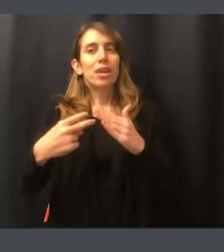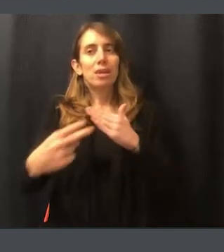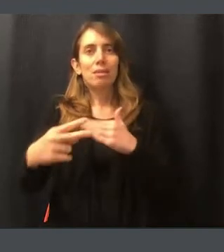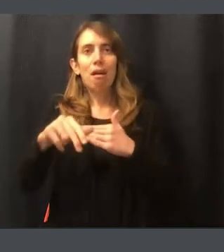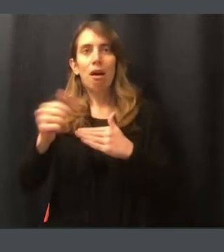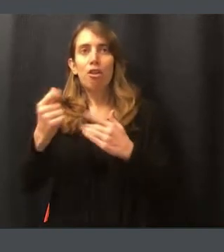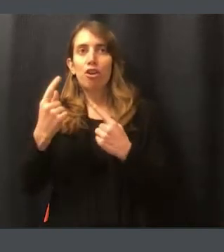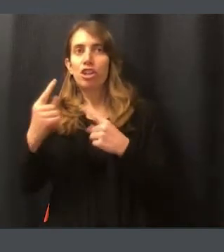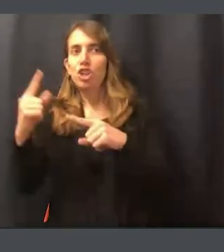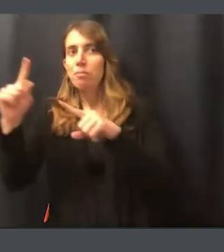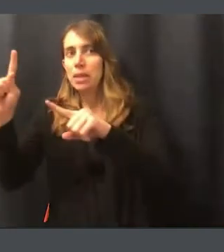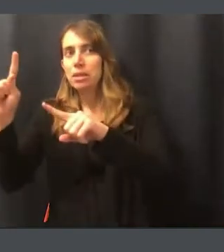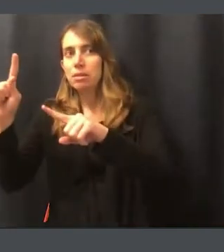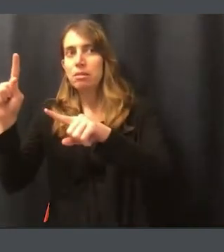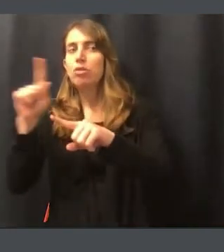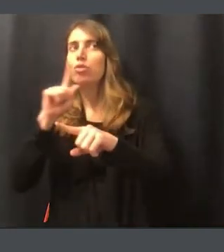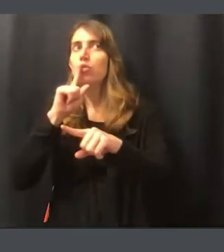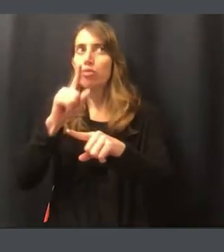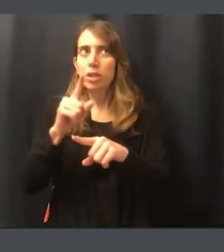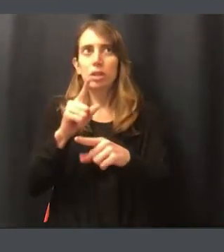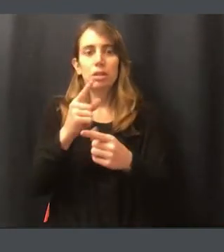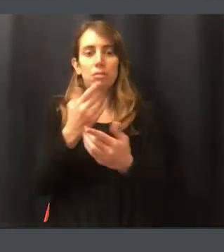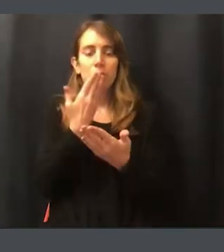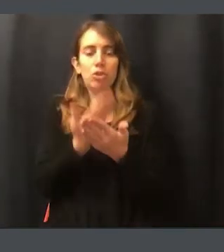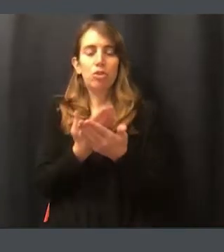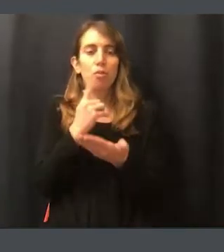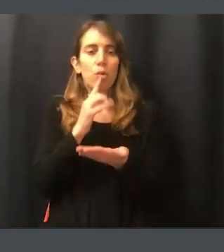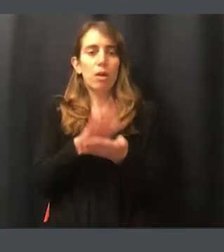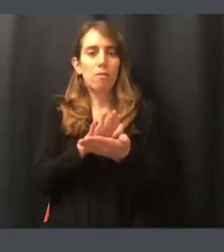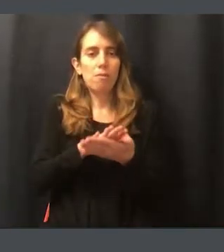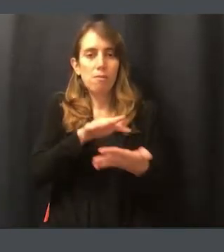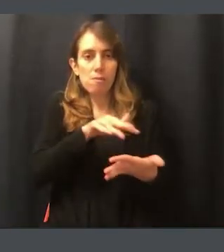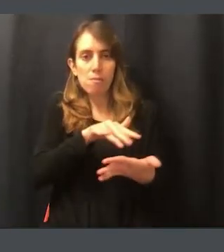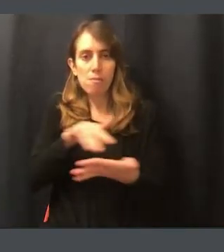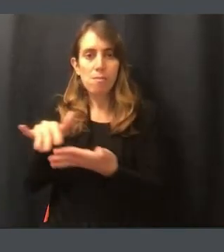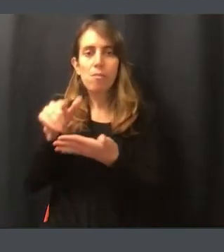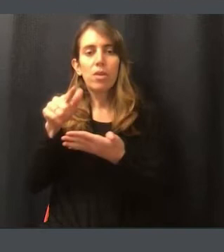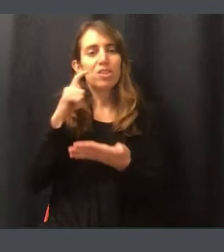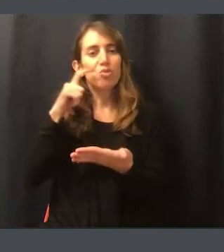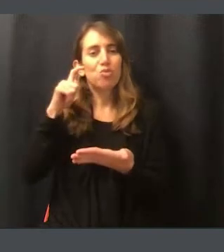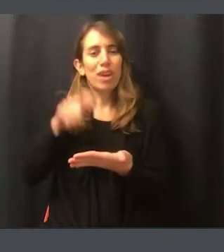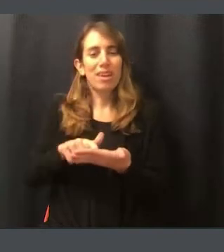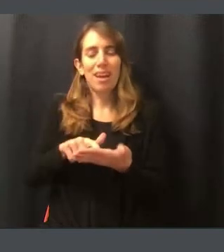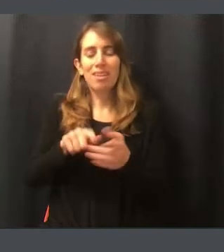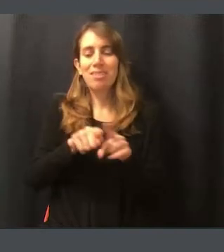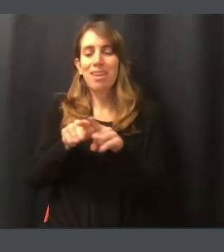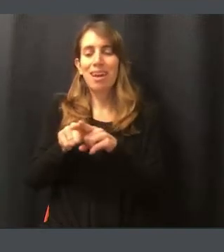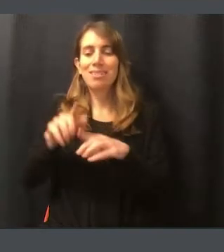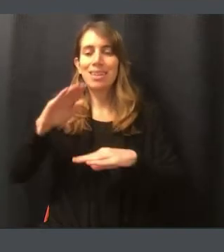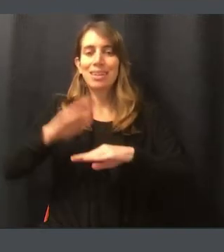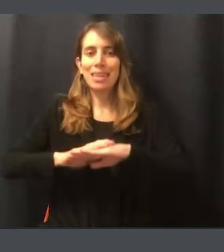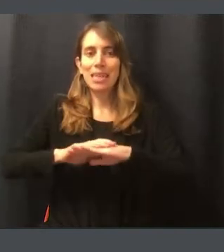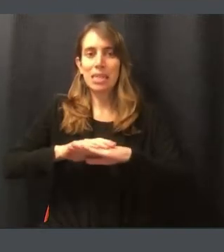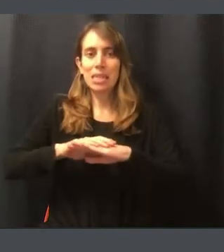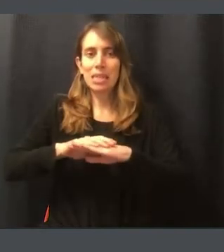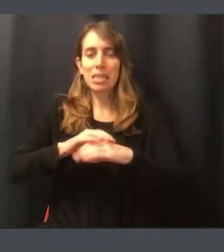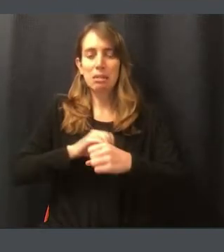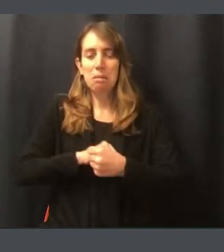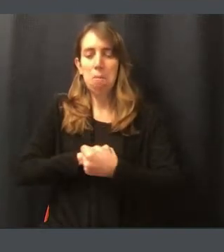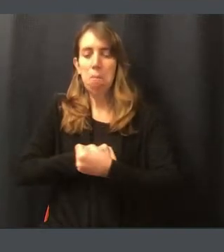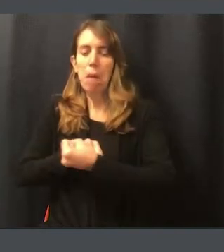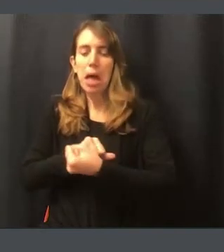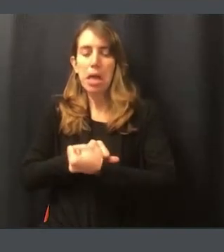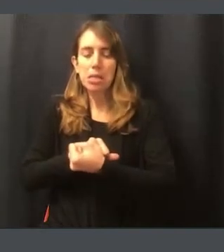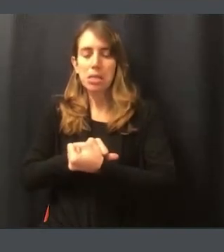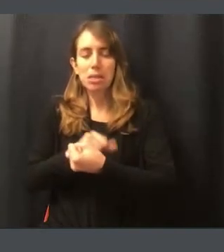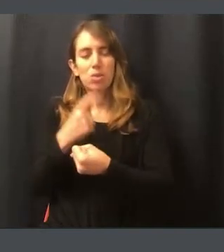achievement. It's recognized to be at least biased. Okay, looks like I'm running out of time, so I'm going to try to hurry through this, and you can do